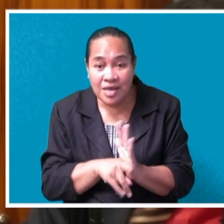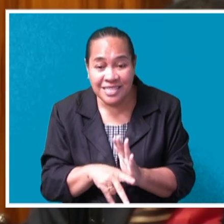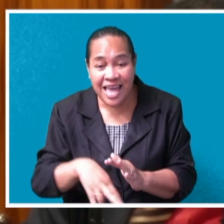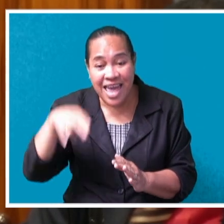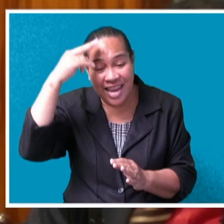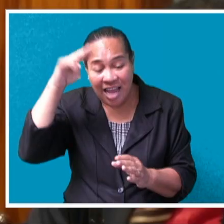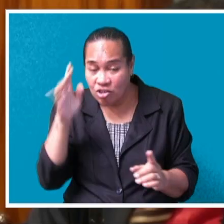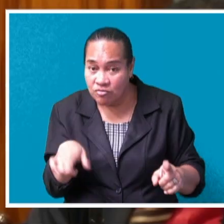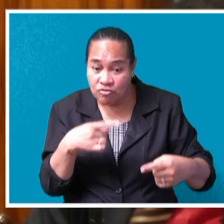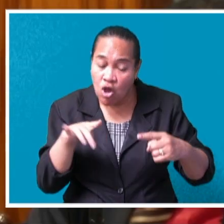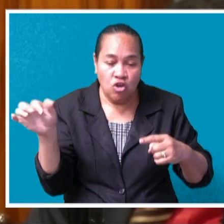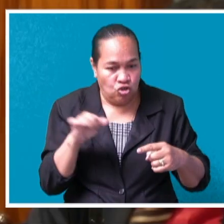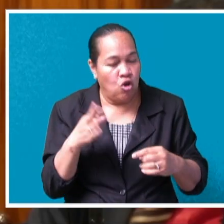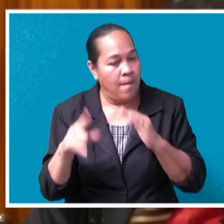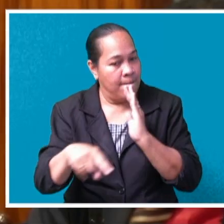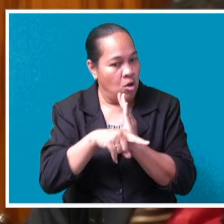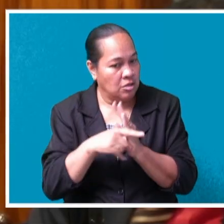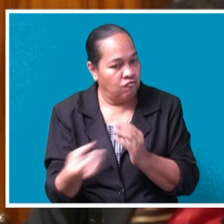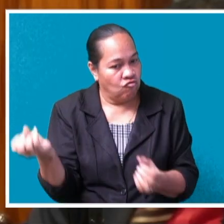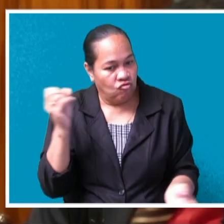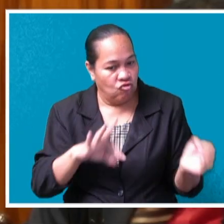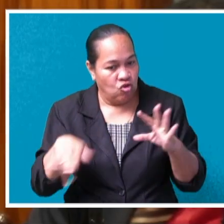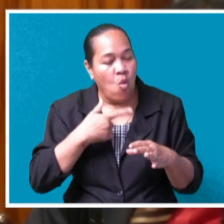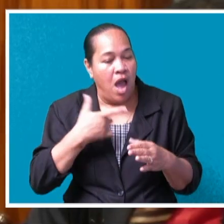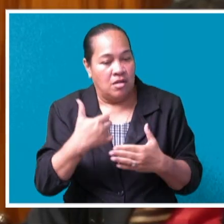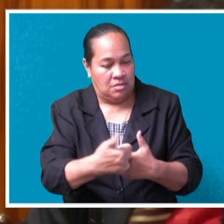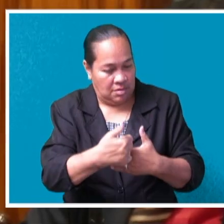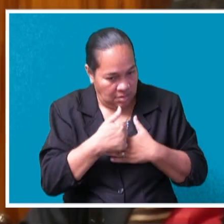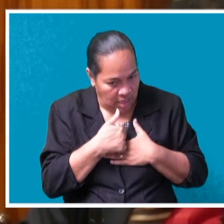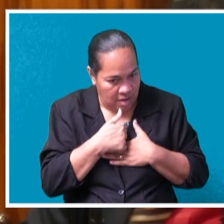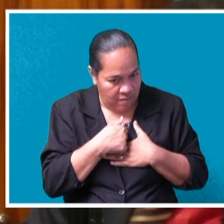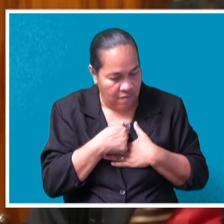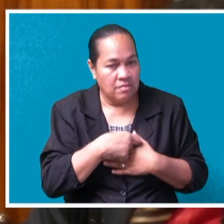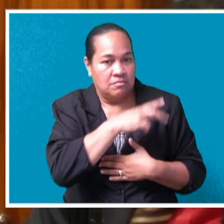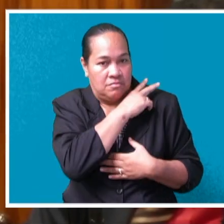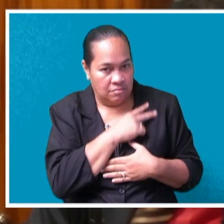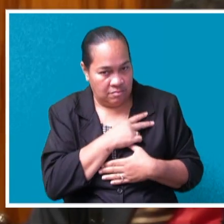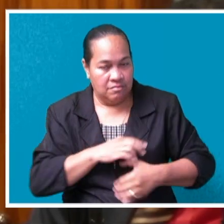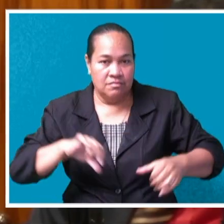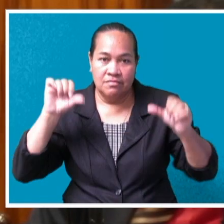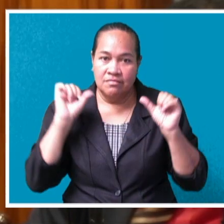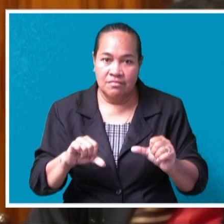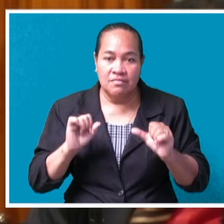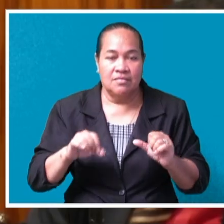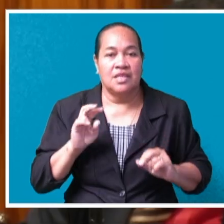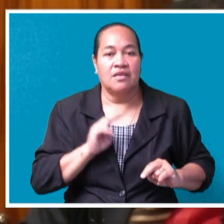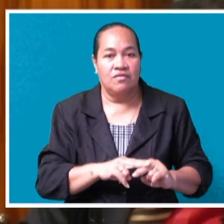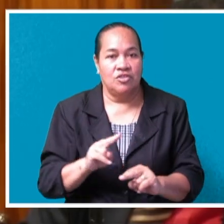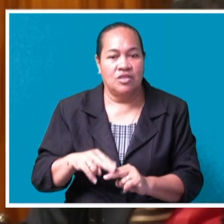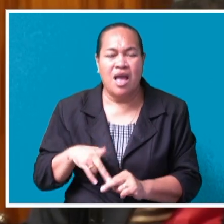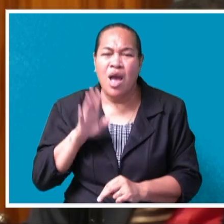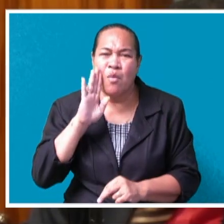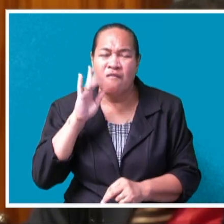debate contribute to the stability, security, and the well-being of the people of Fiji. And Honourable Speaker, before